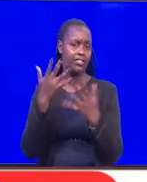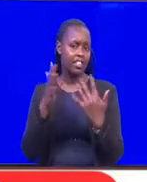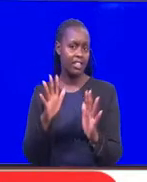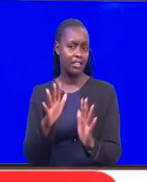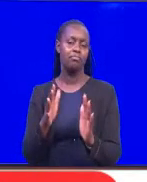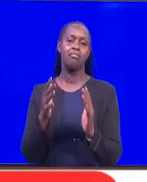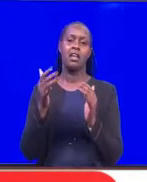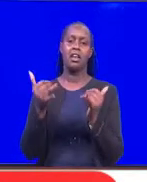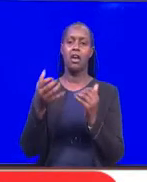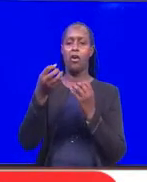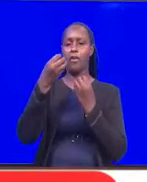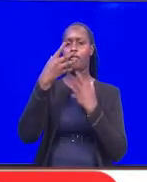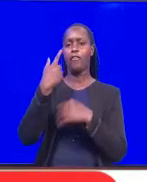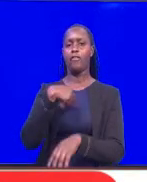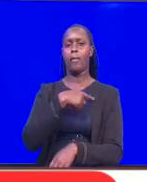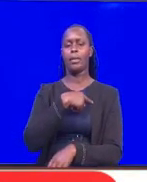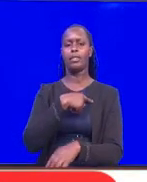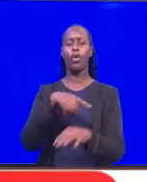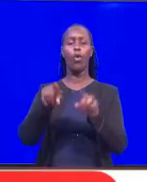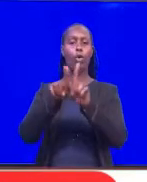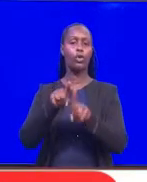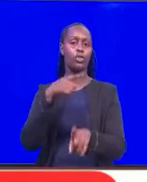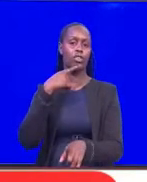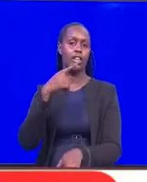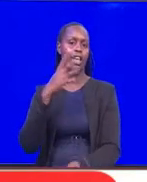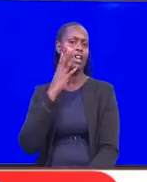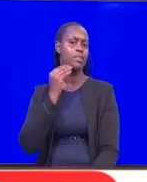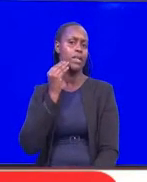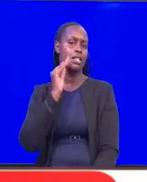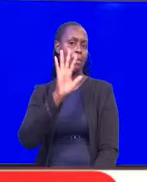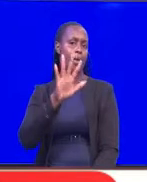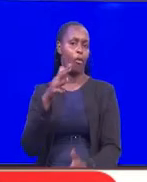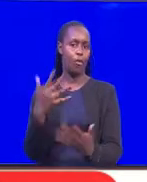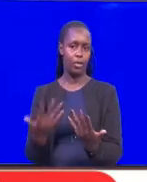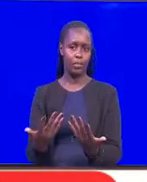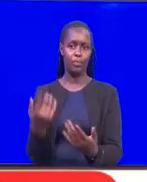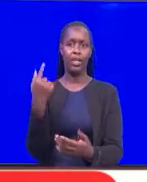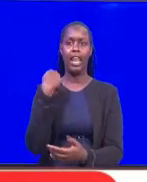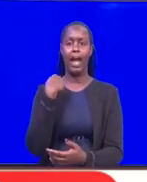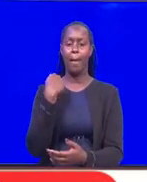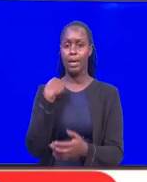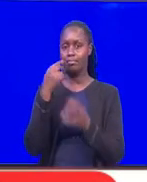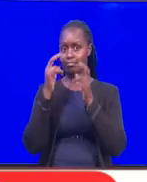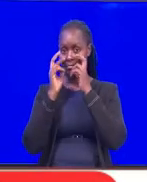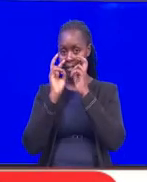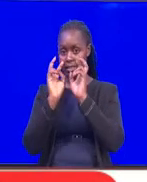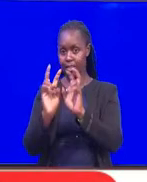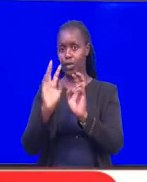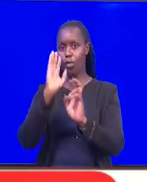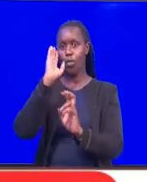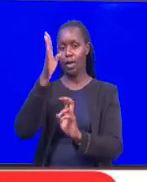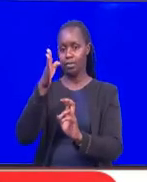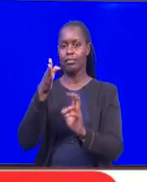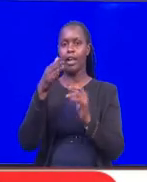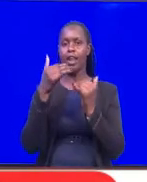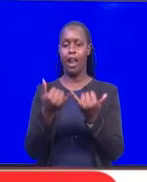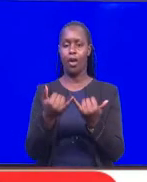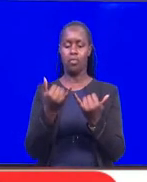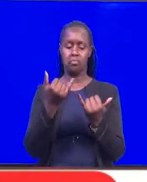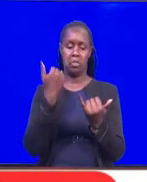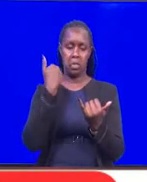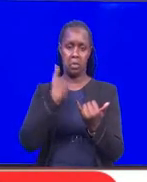What was your experience with this fertilizer? The numbers should be on your screen anytime from now. I should be able to handle